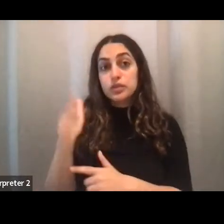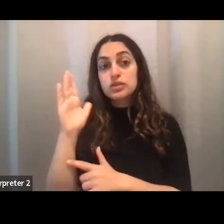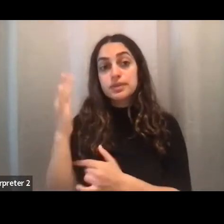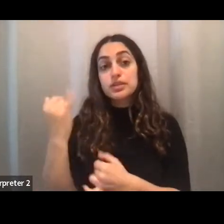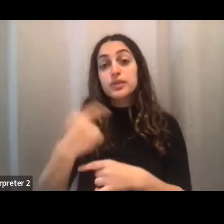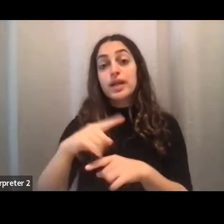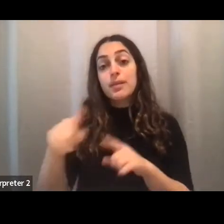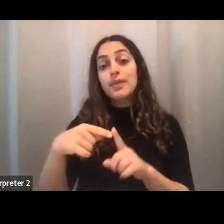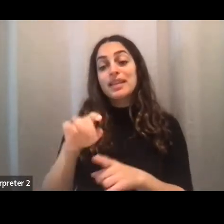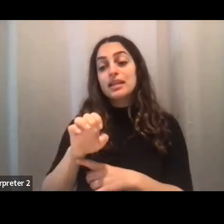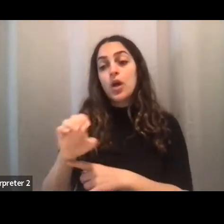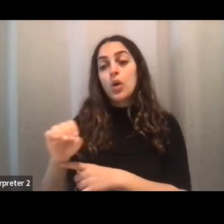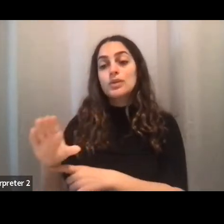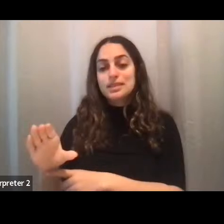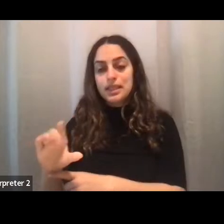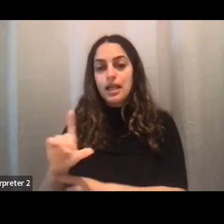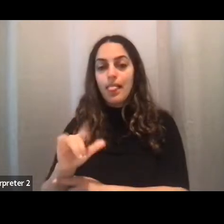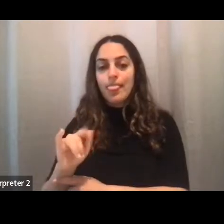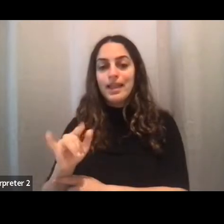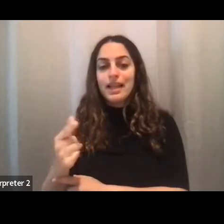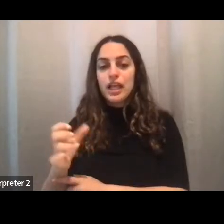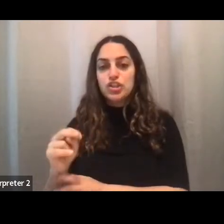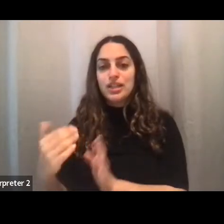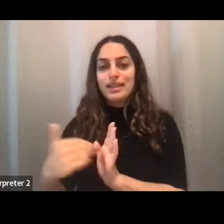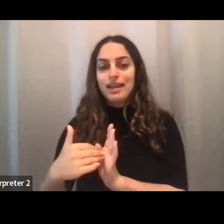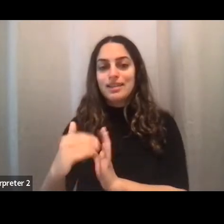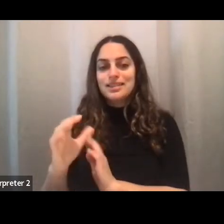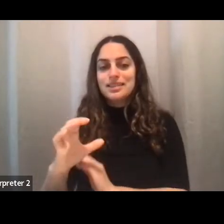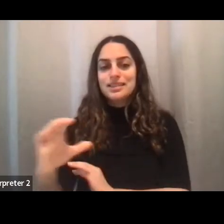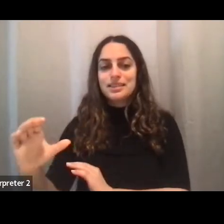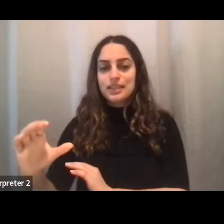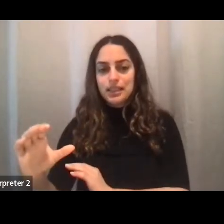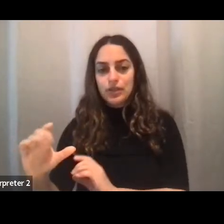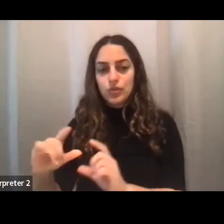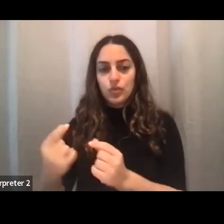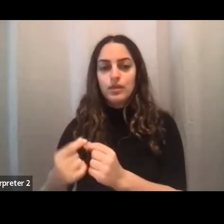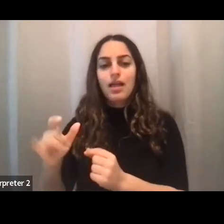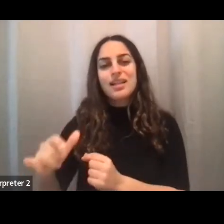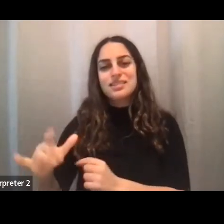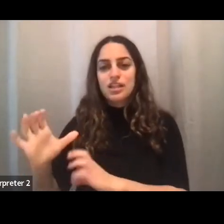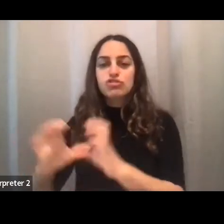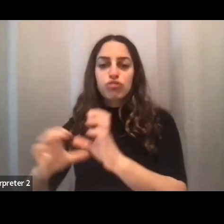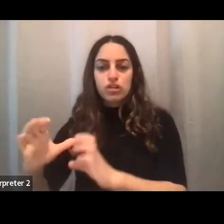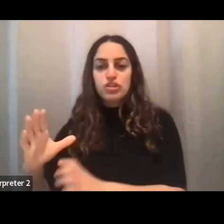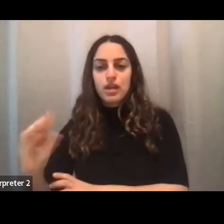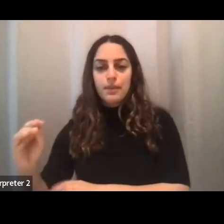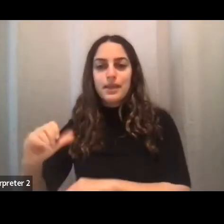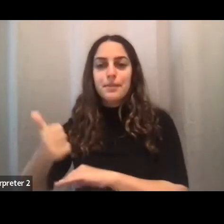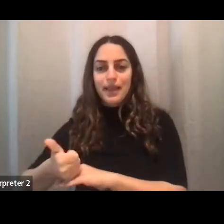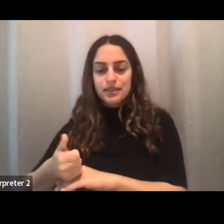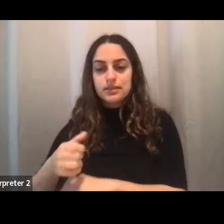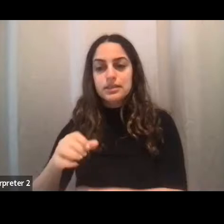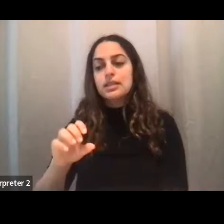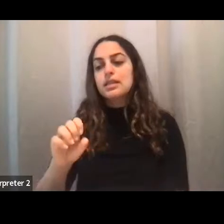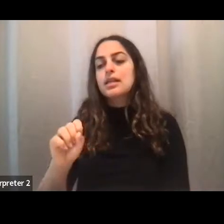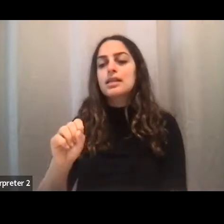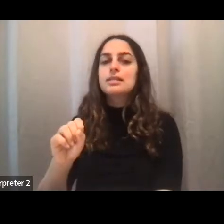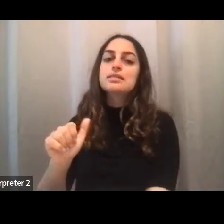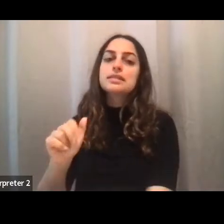eeoc's litigation against ccc group which is a construction company based in san antonio